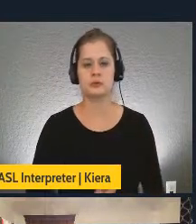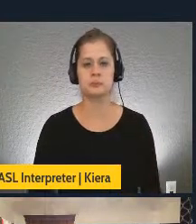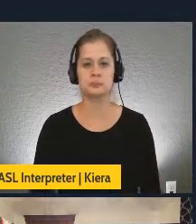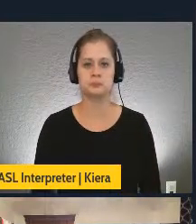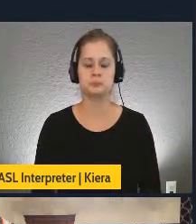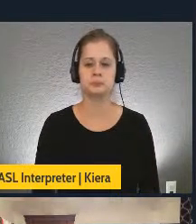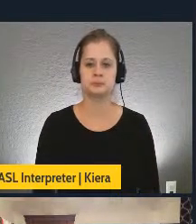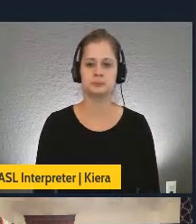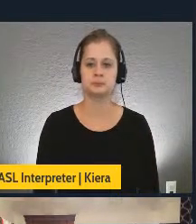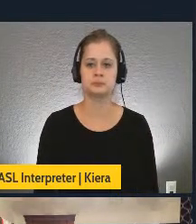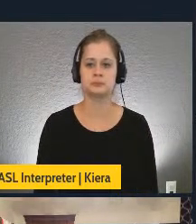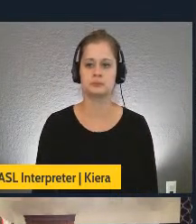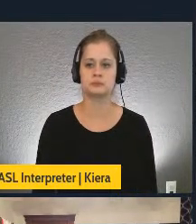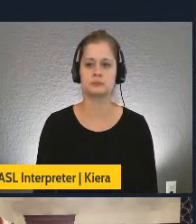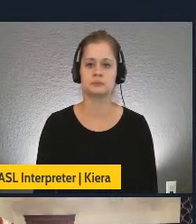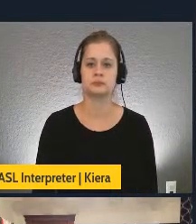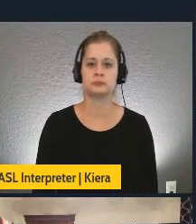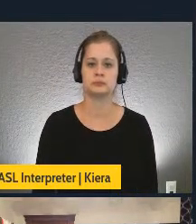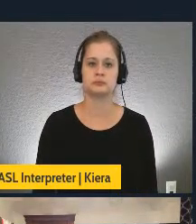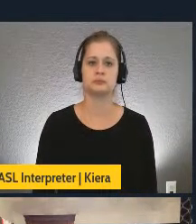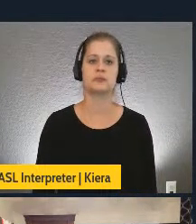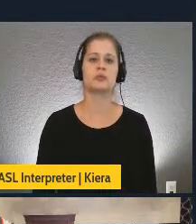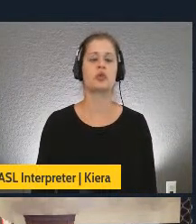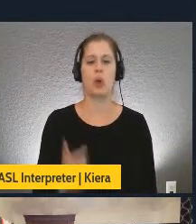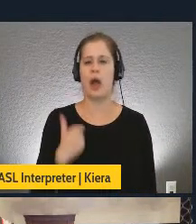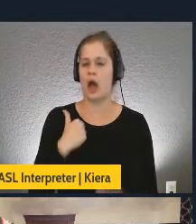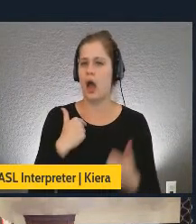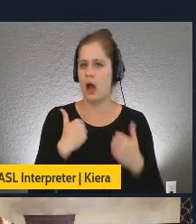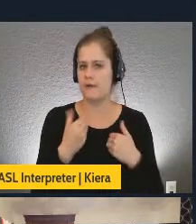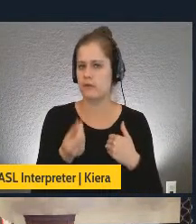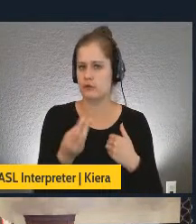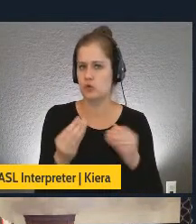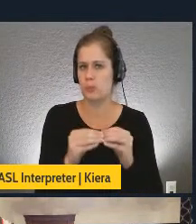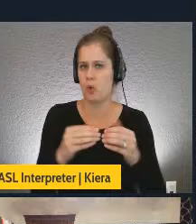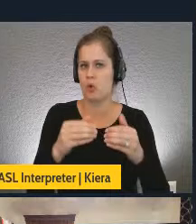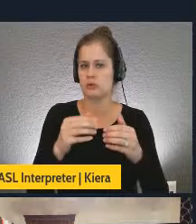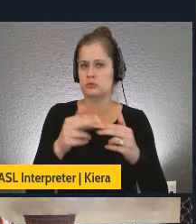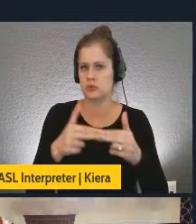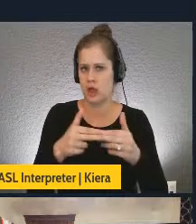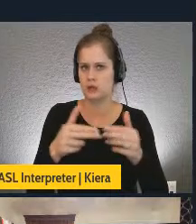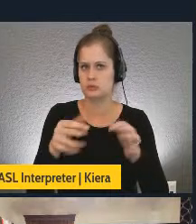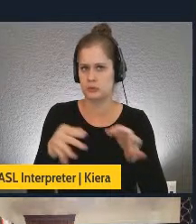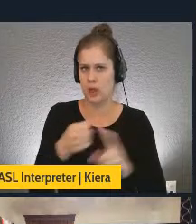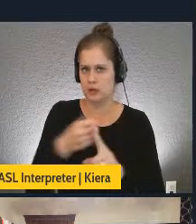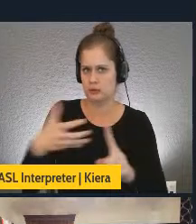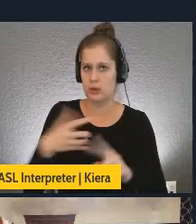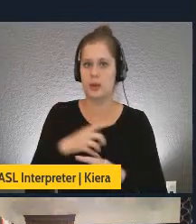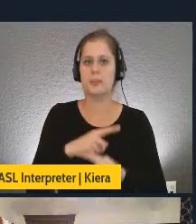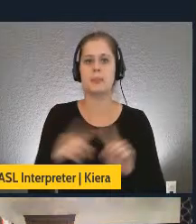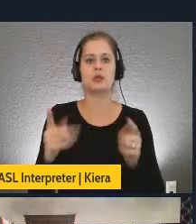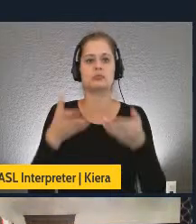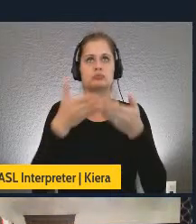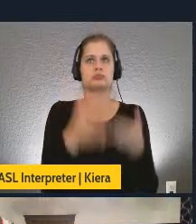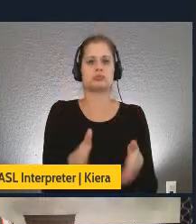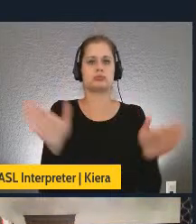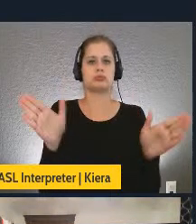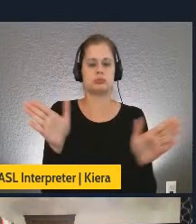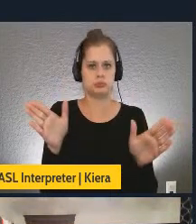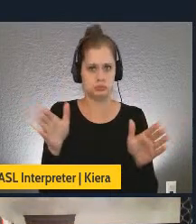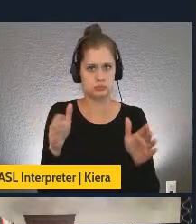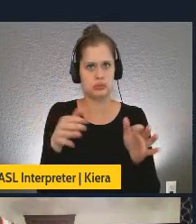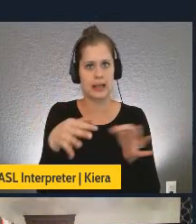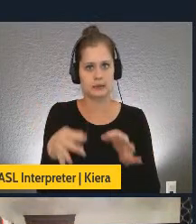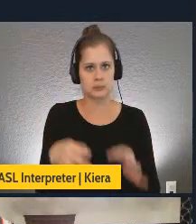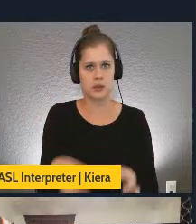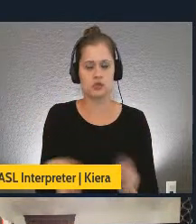So I'm going to break this down in a few more slides because there's a lot here. But here's kind of a high-level breakdown of what was critical to helping